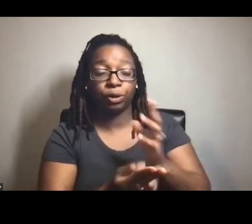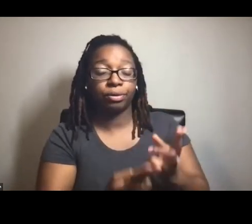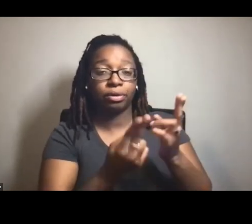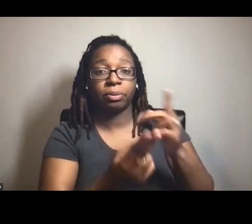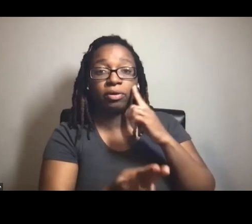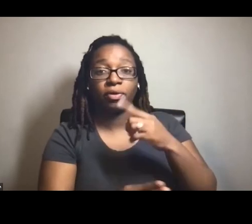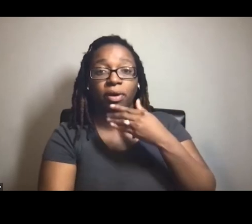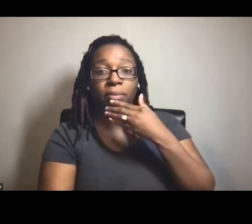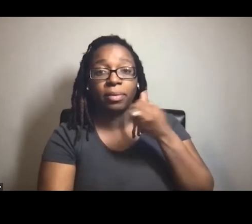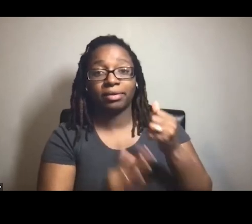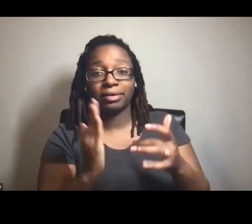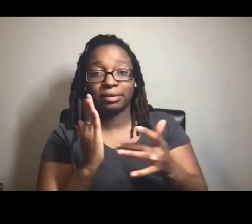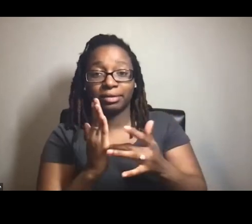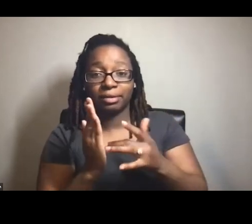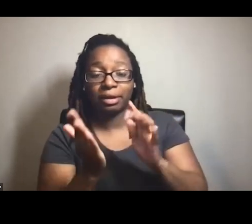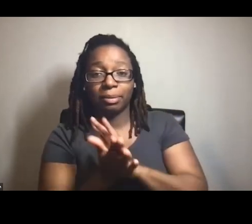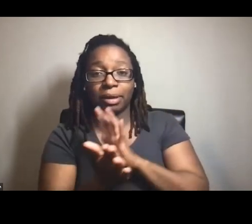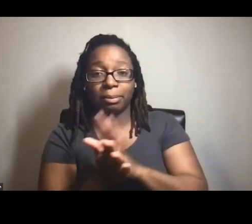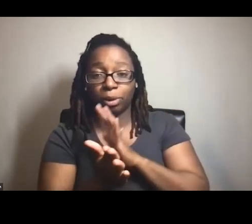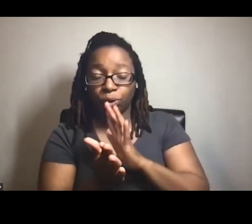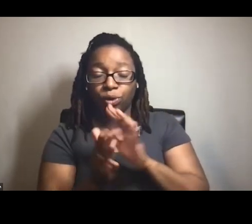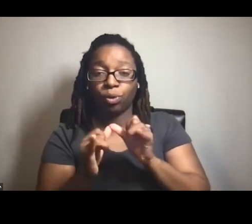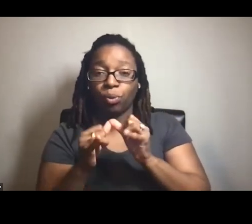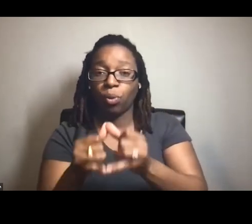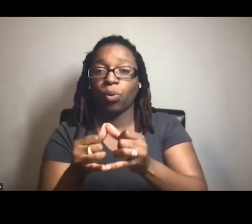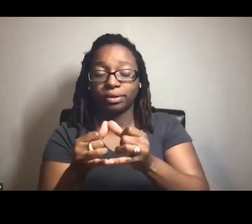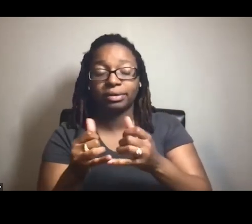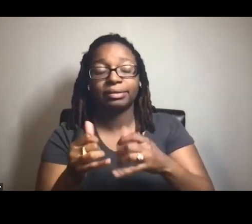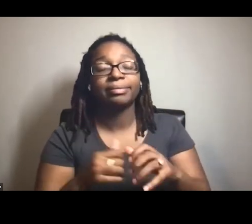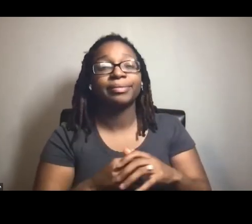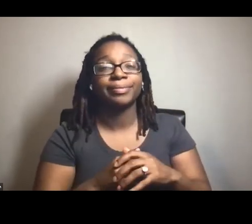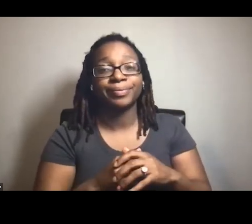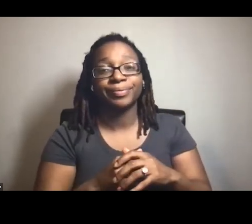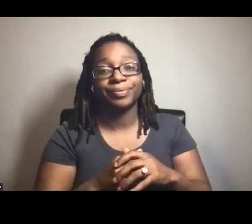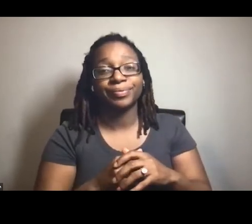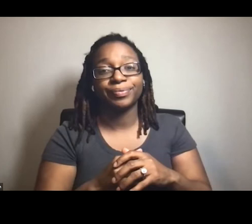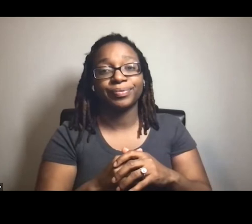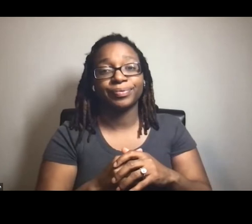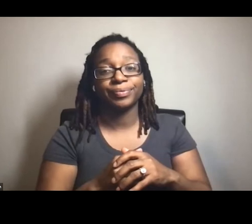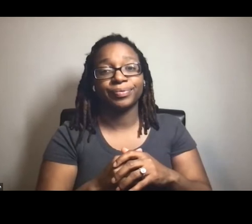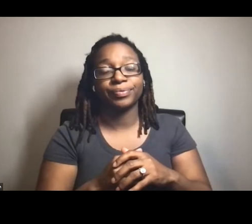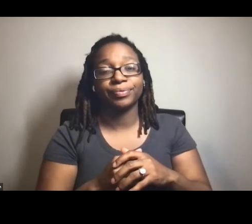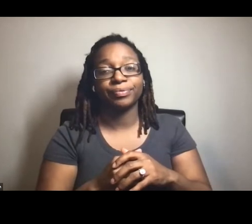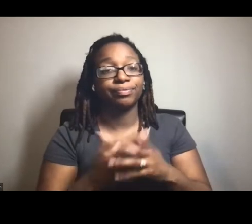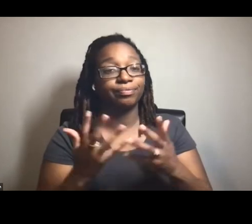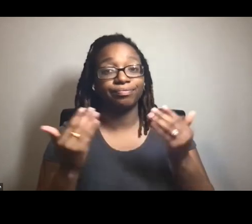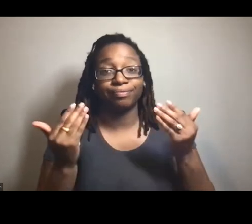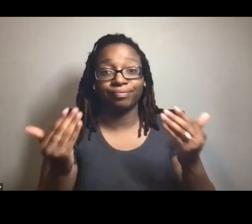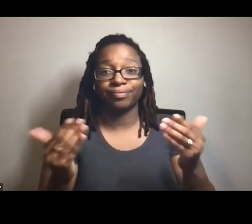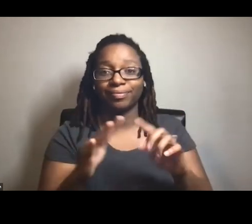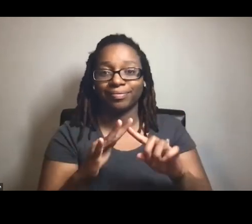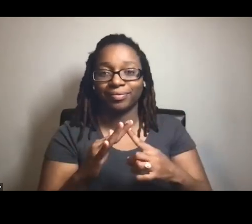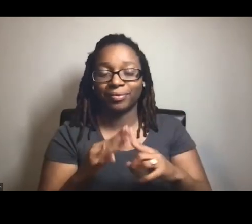best technical paper candidate. So it's a candidate for best paper. So let's get started. The